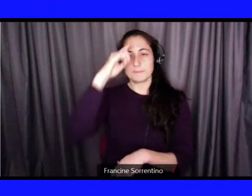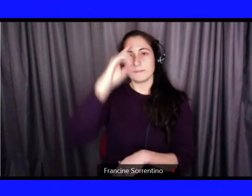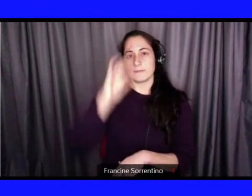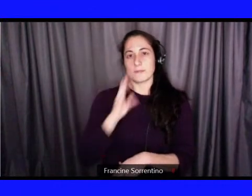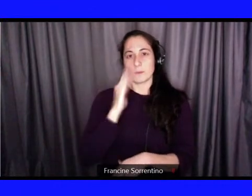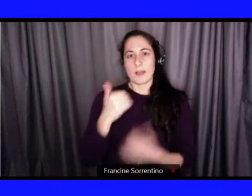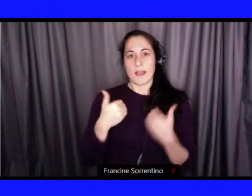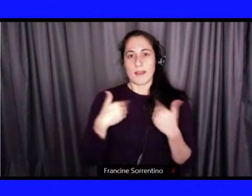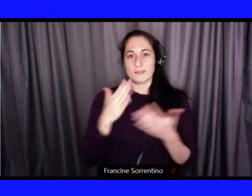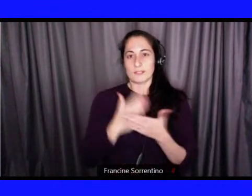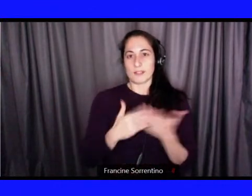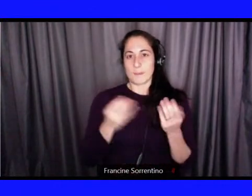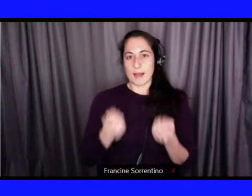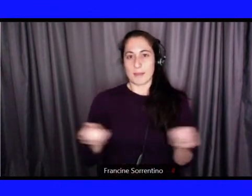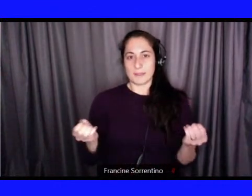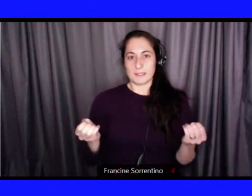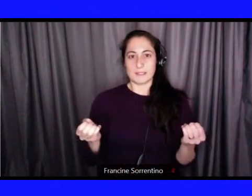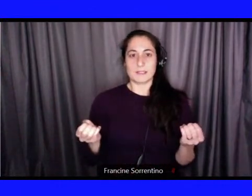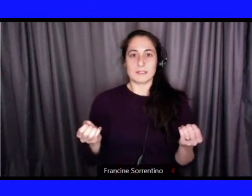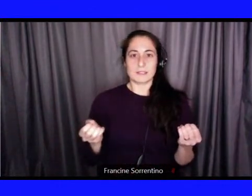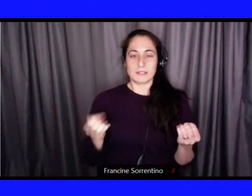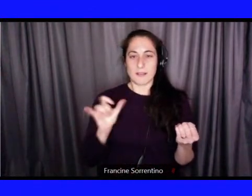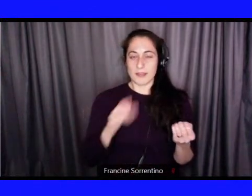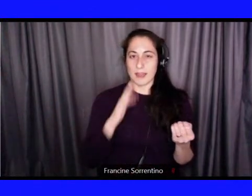could be something that's really important to us.